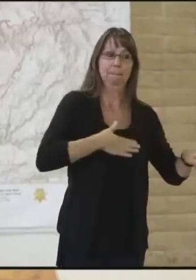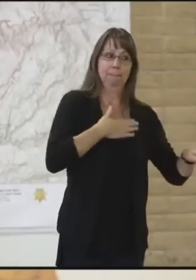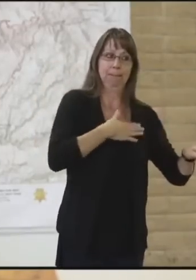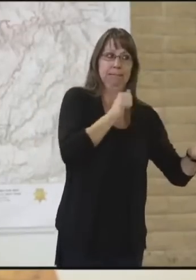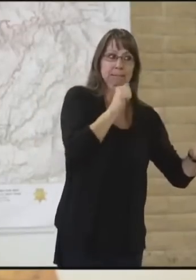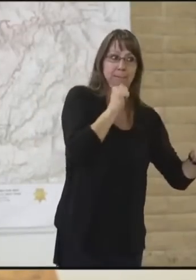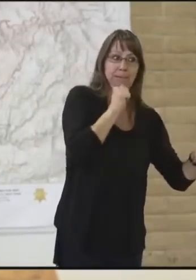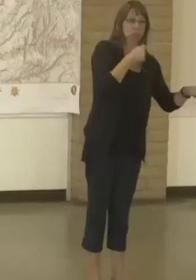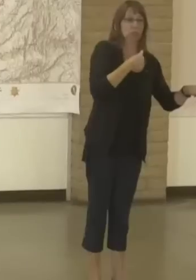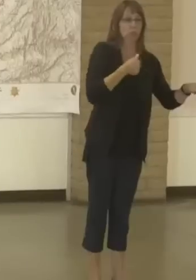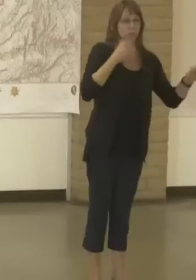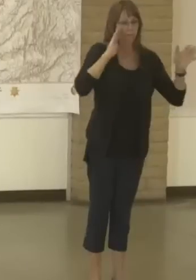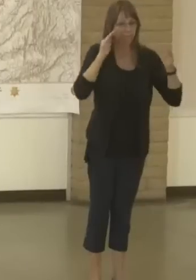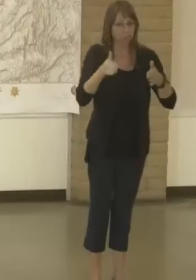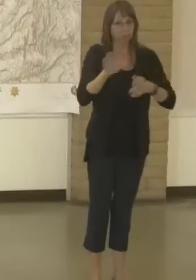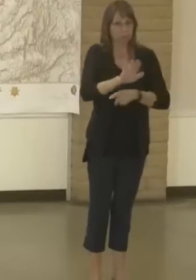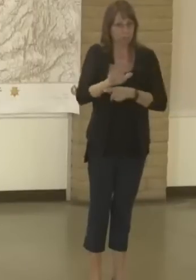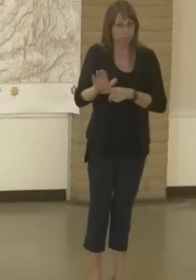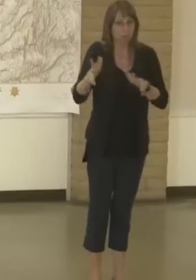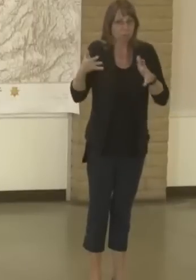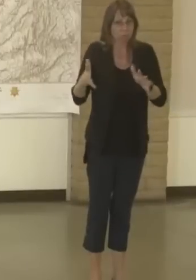Thank you.